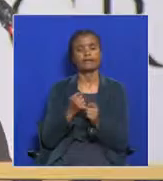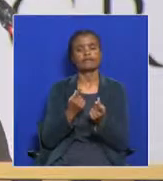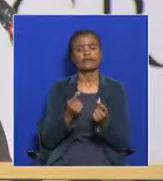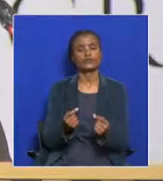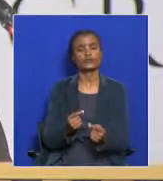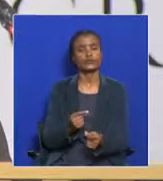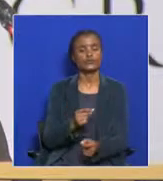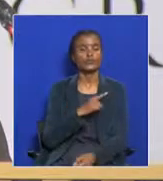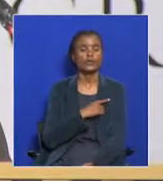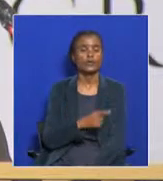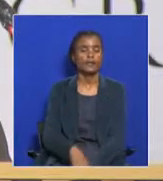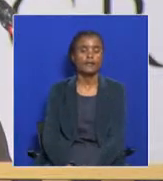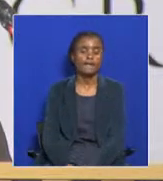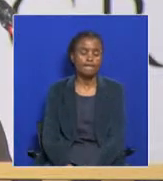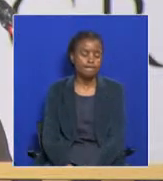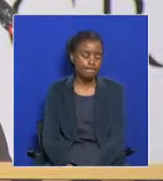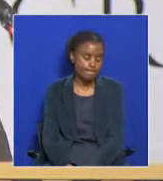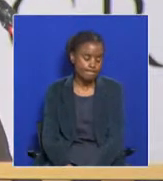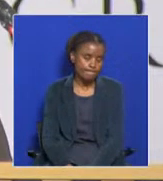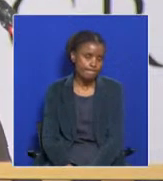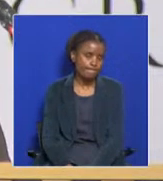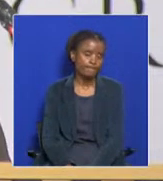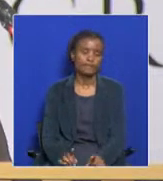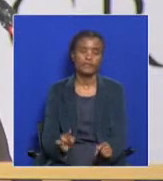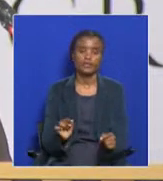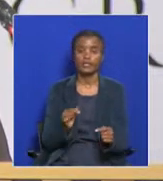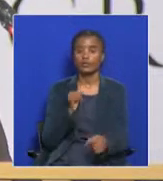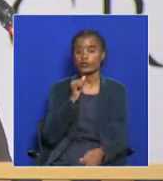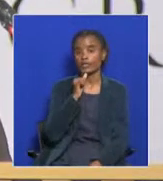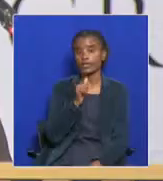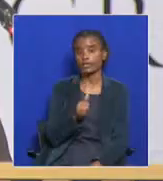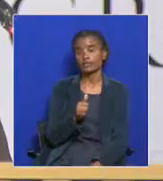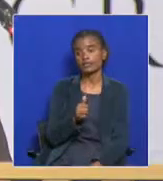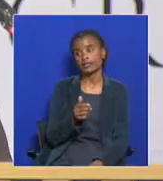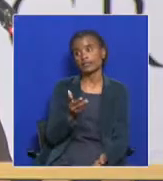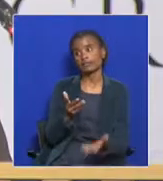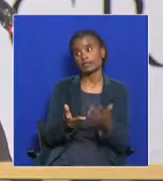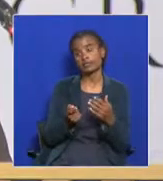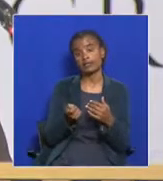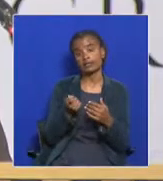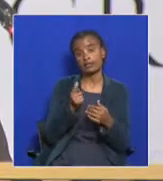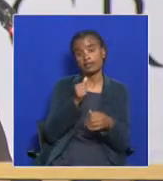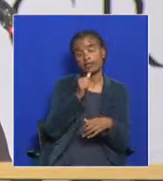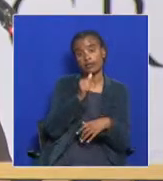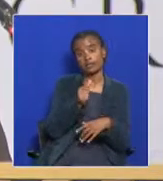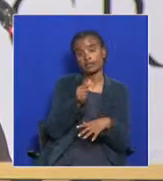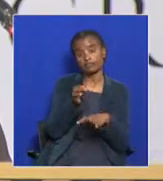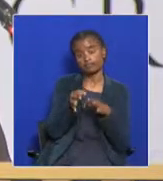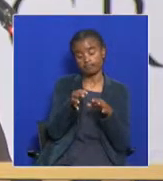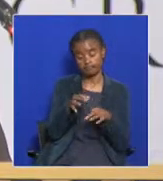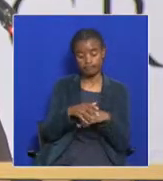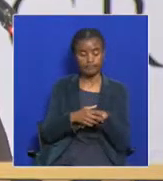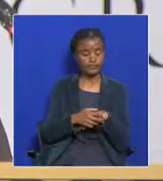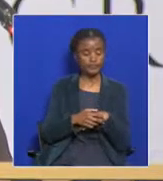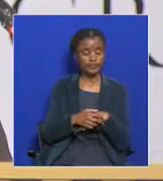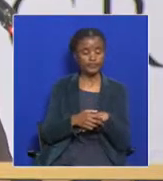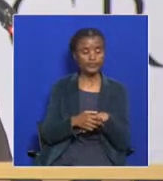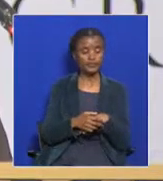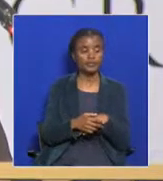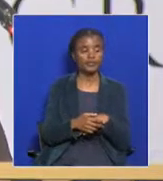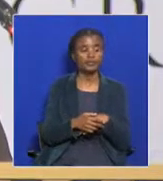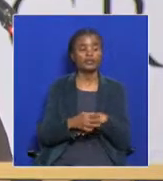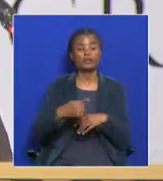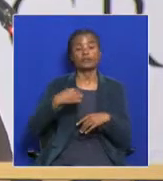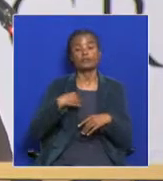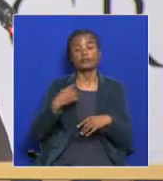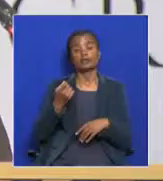I can't answer that, but maybe this will answer it a little. I was of the understanding with Pangase that